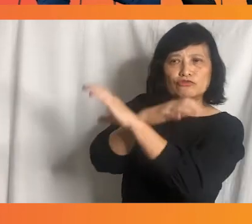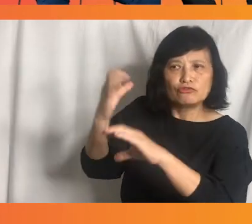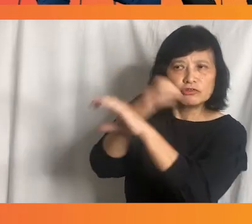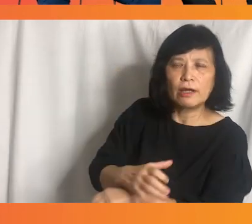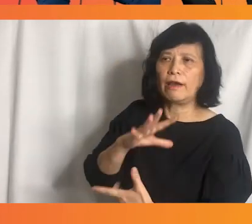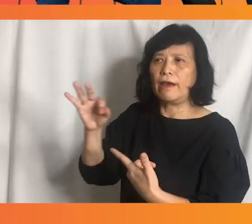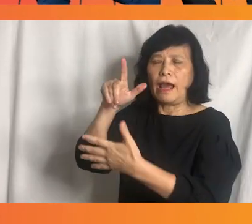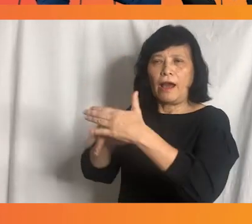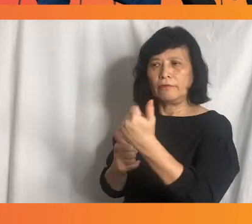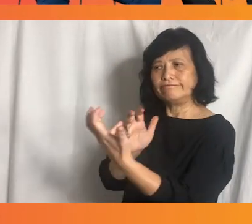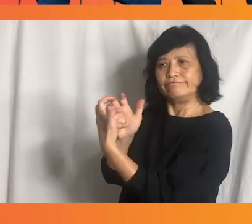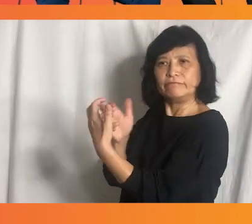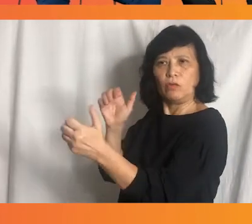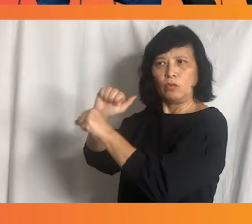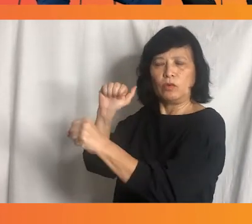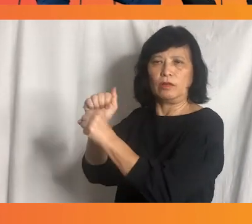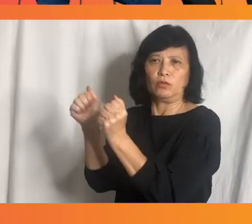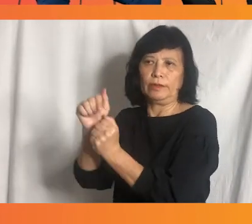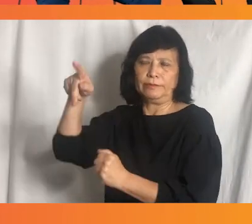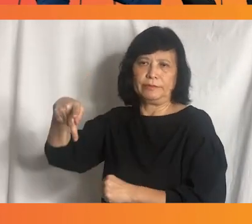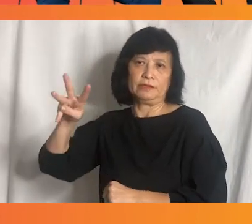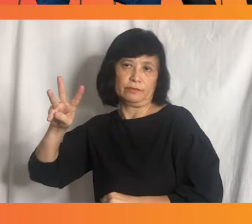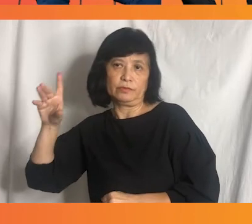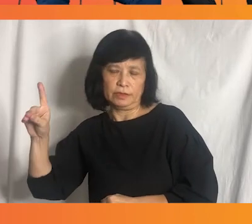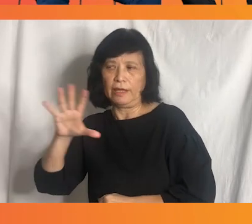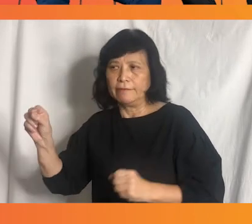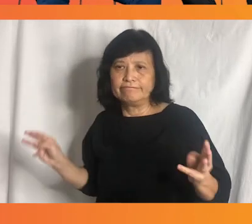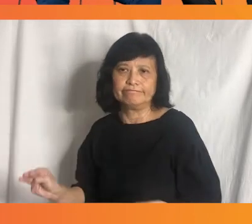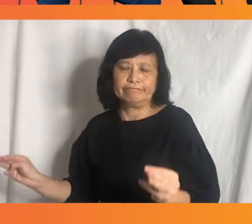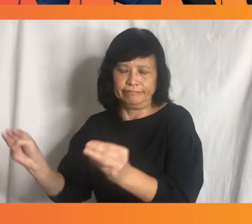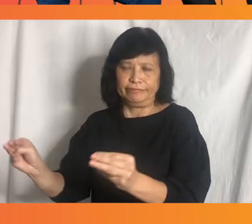disabilities and motivating them. And as our